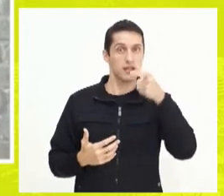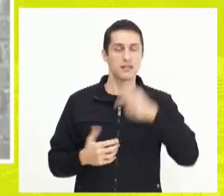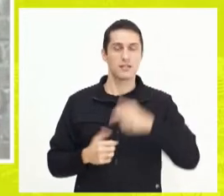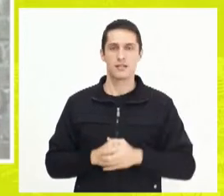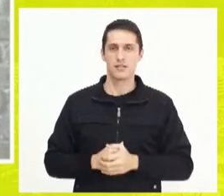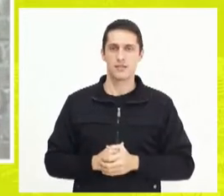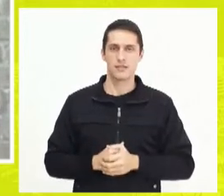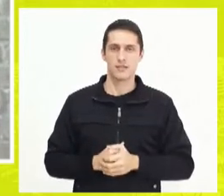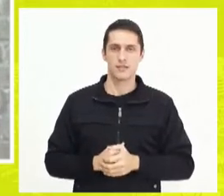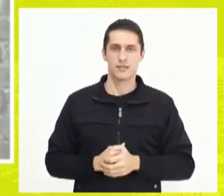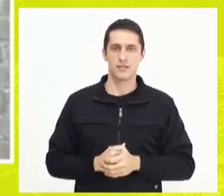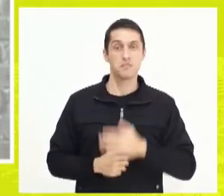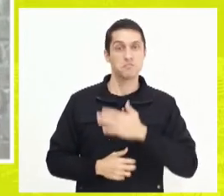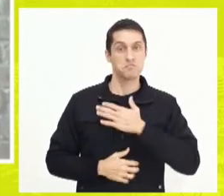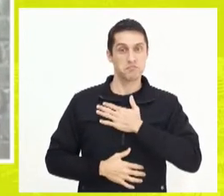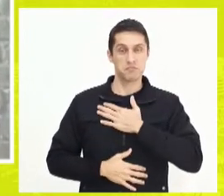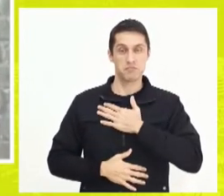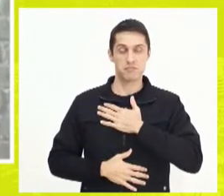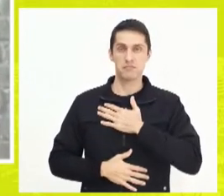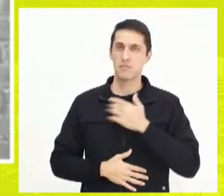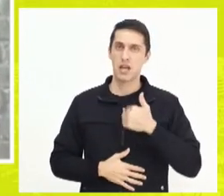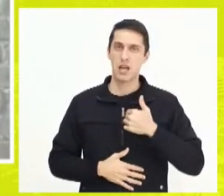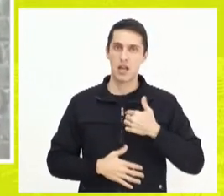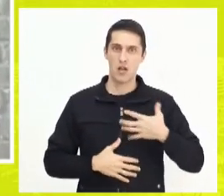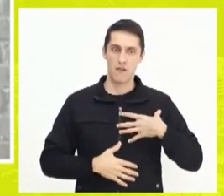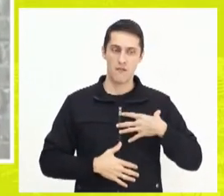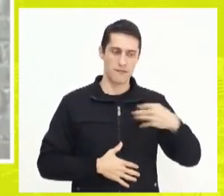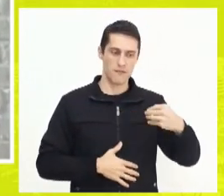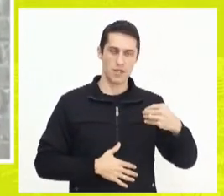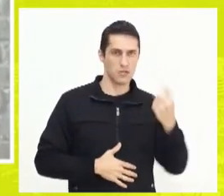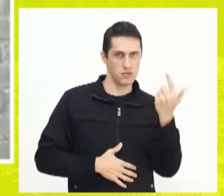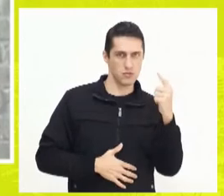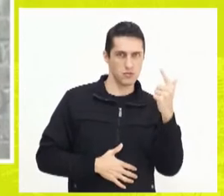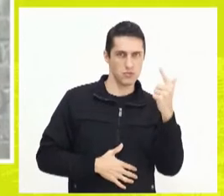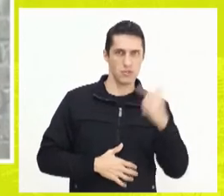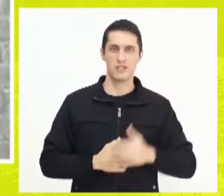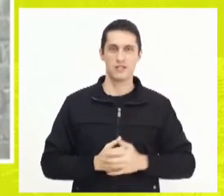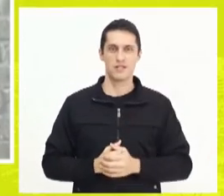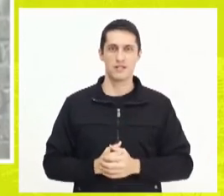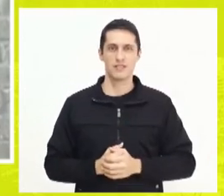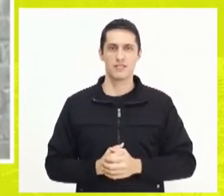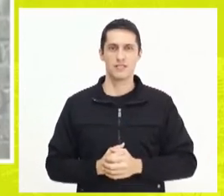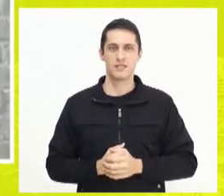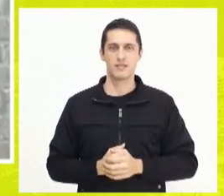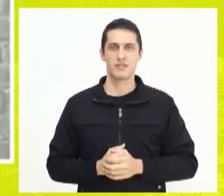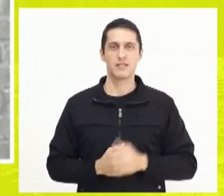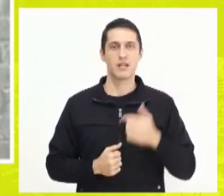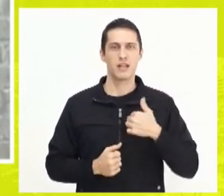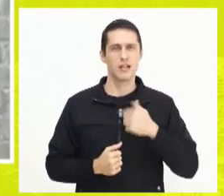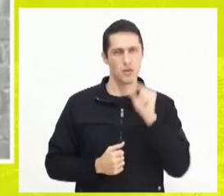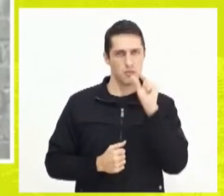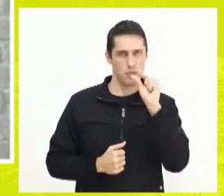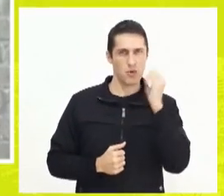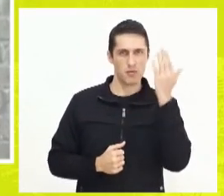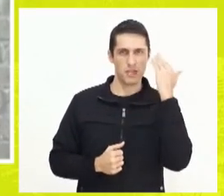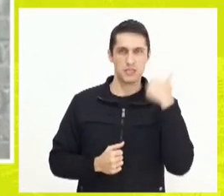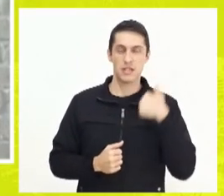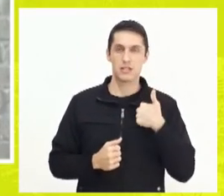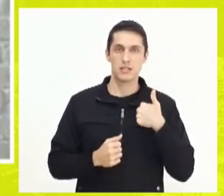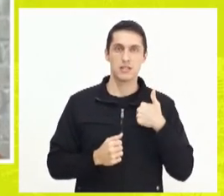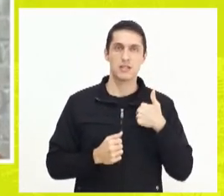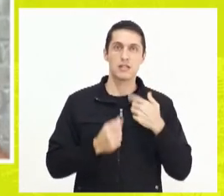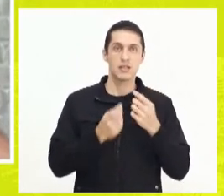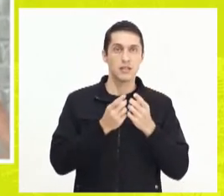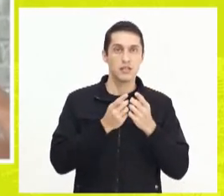process in my case i don't have any kids i i am